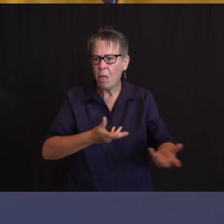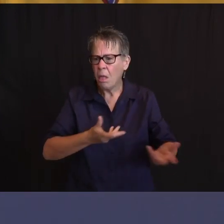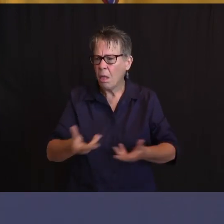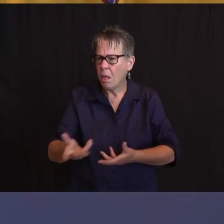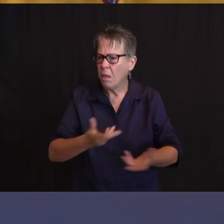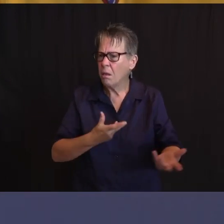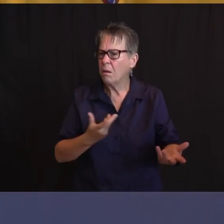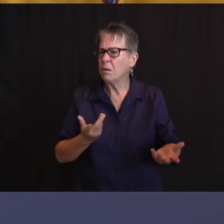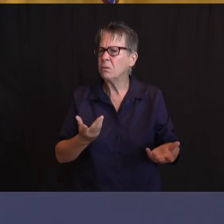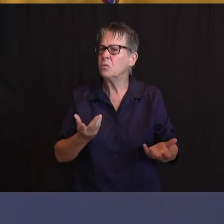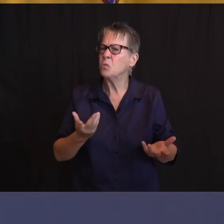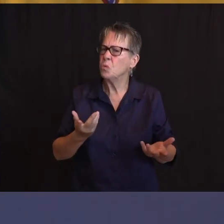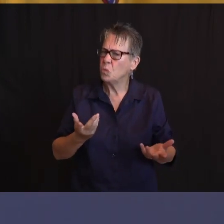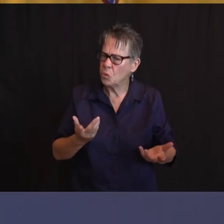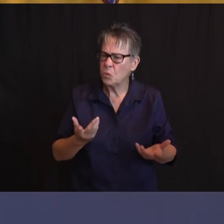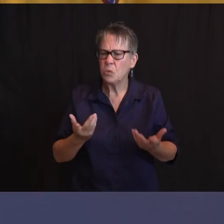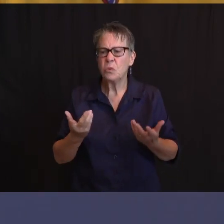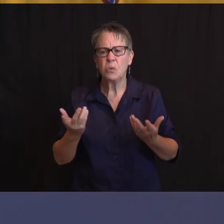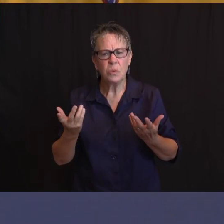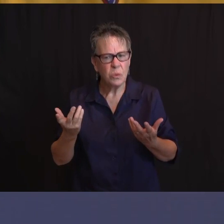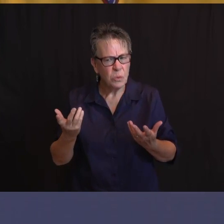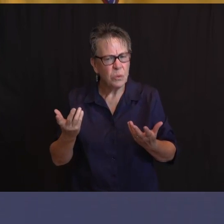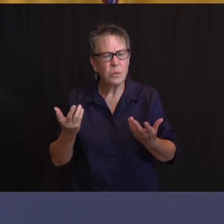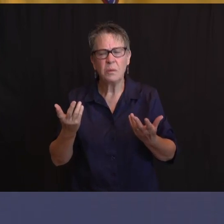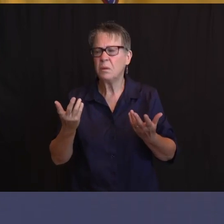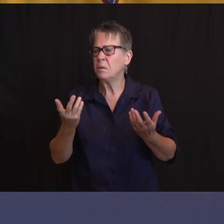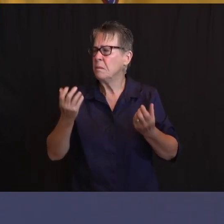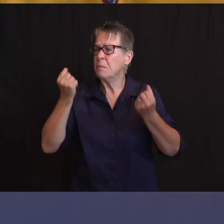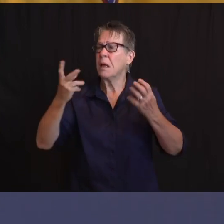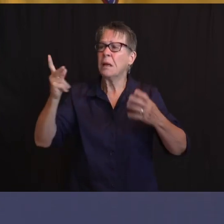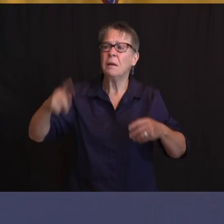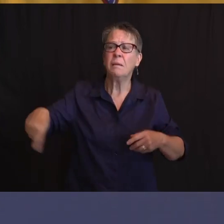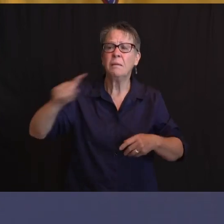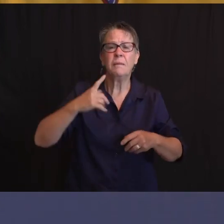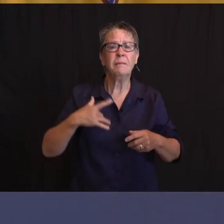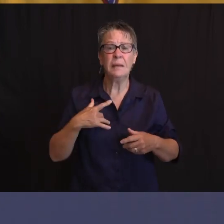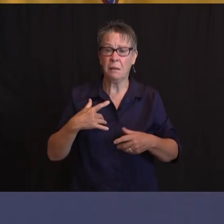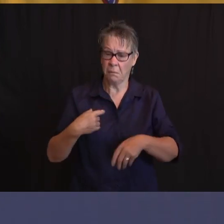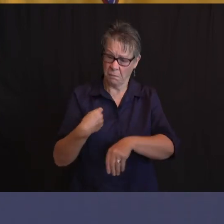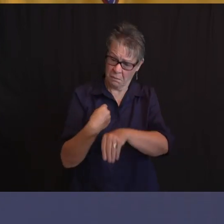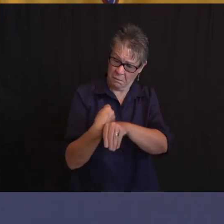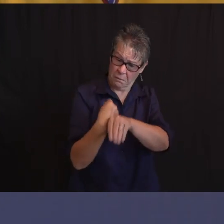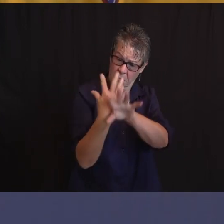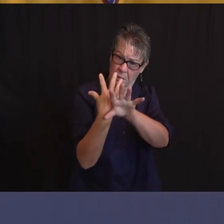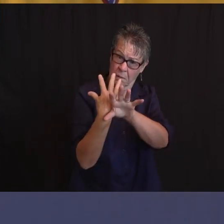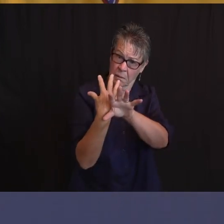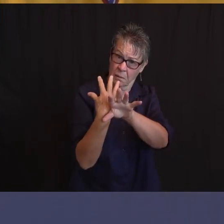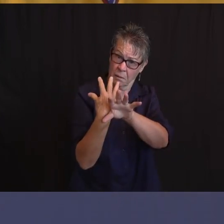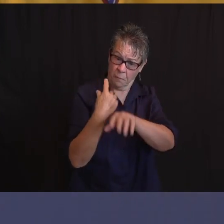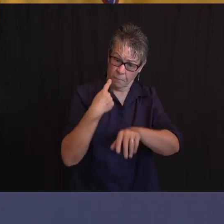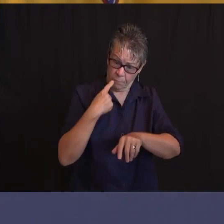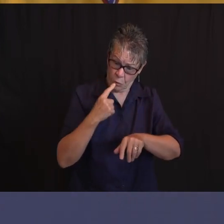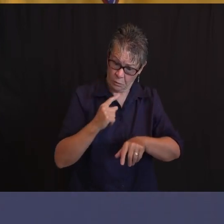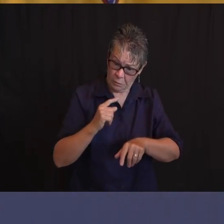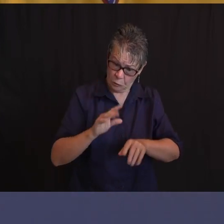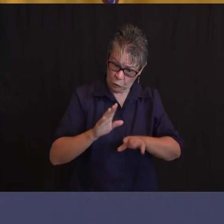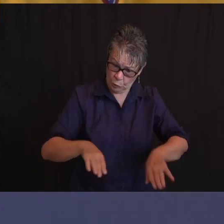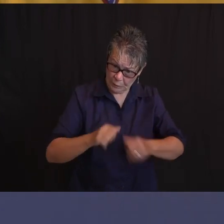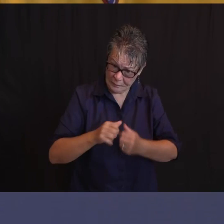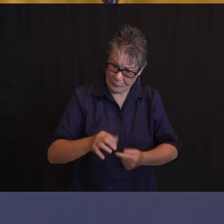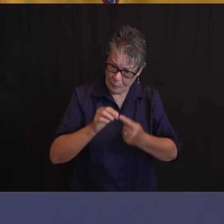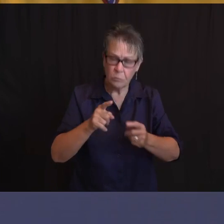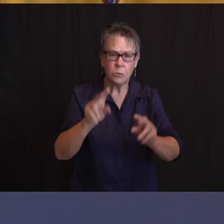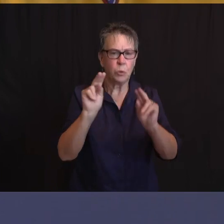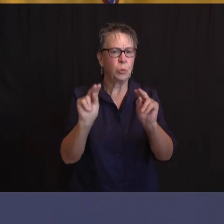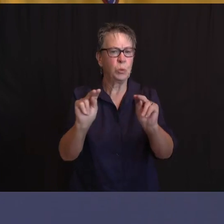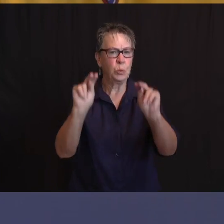education was particularly damaging to that community. And we understand that, and there's a